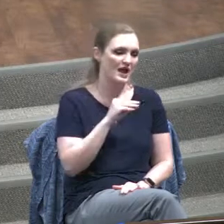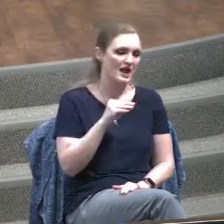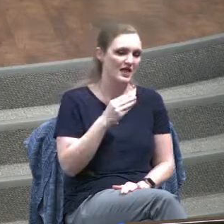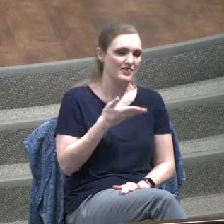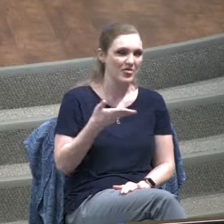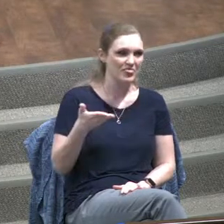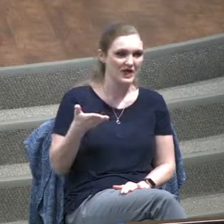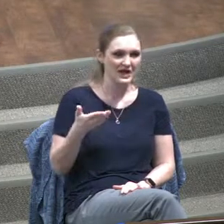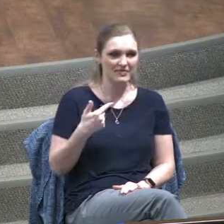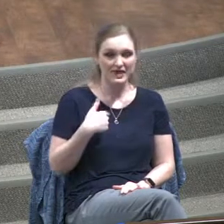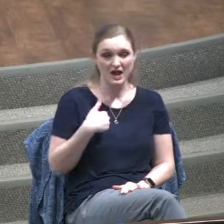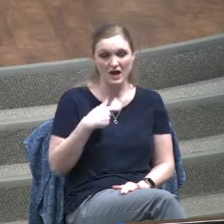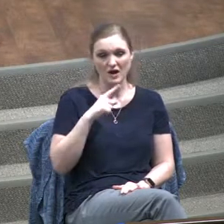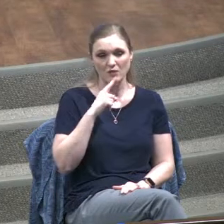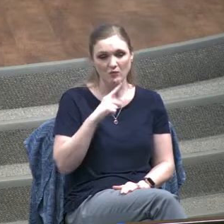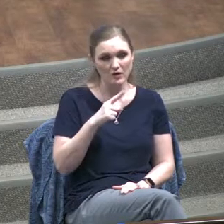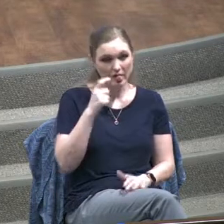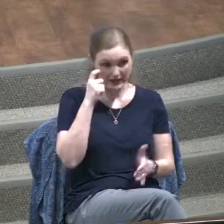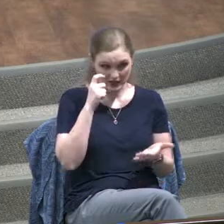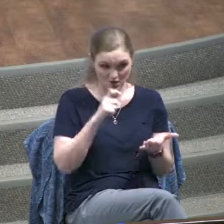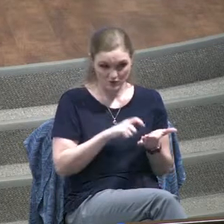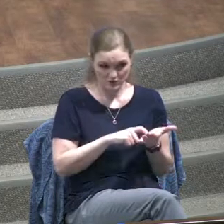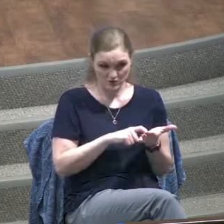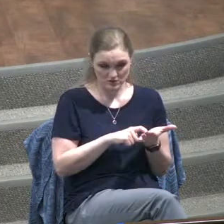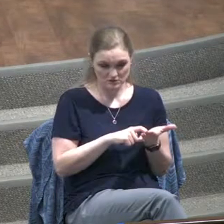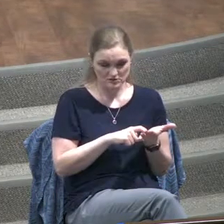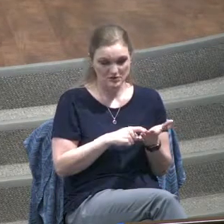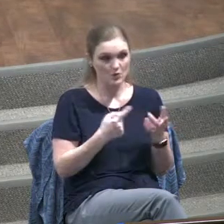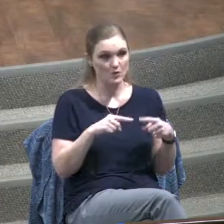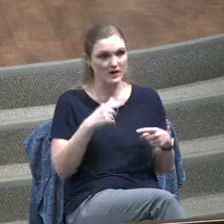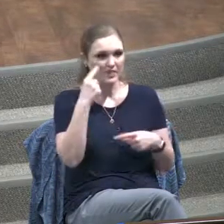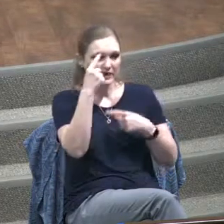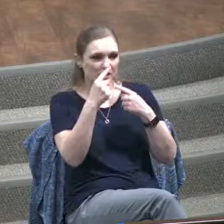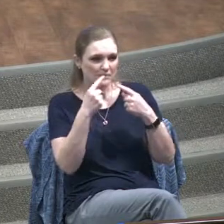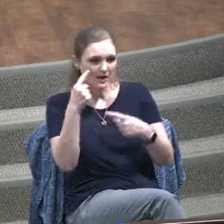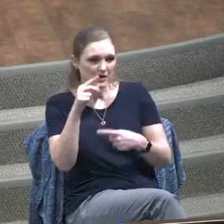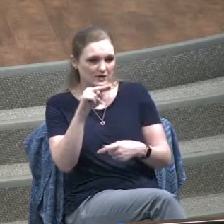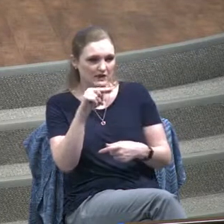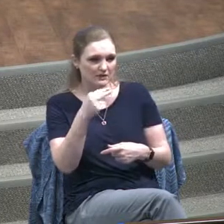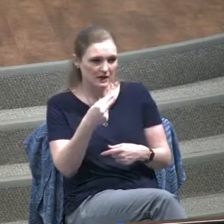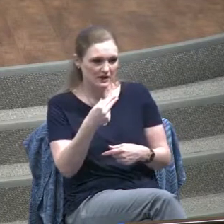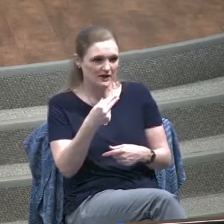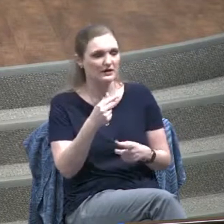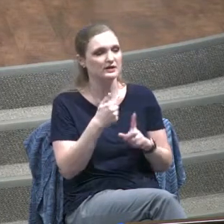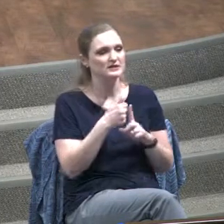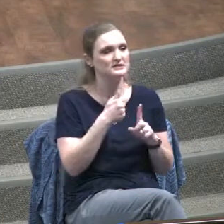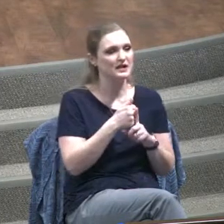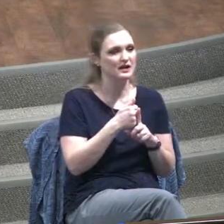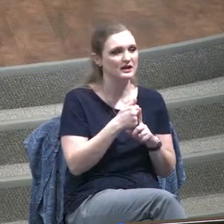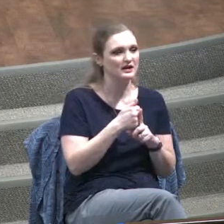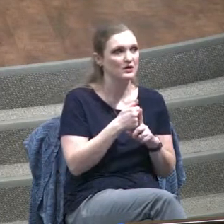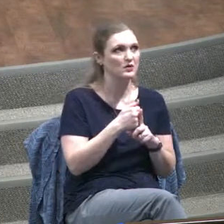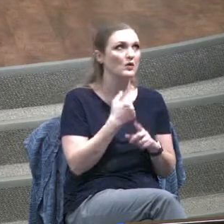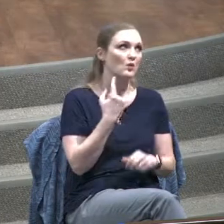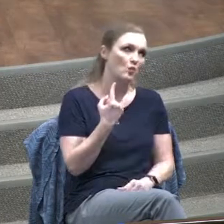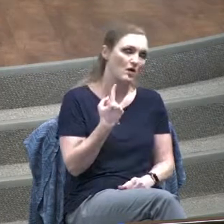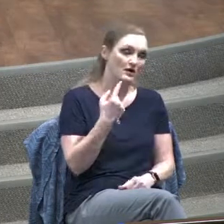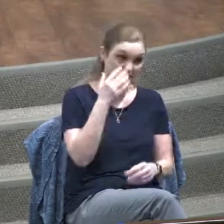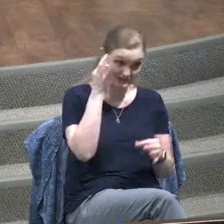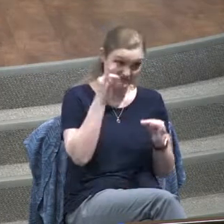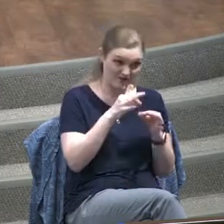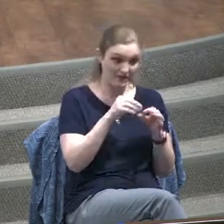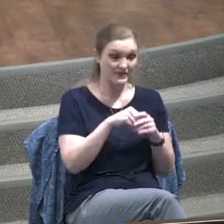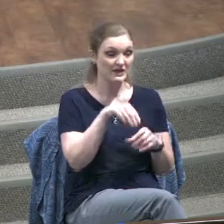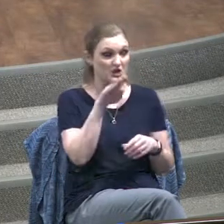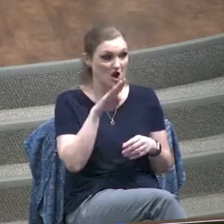thing that comes to my mind when I think about Nehemiah was A, his faith in God,